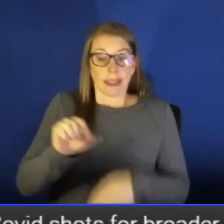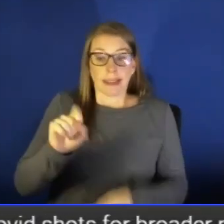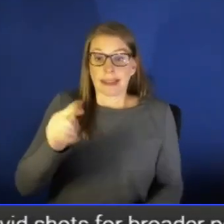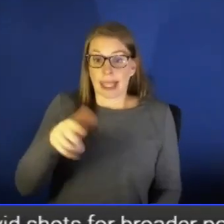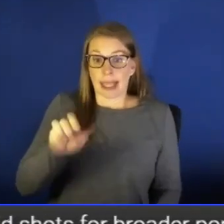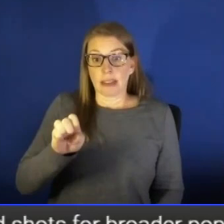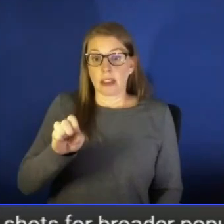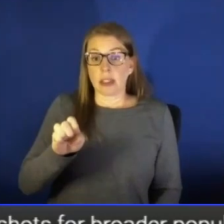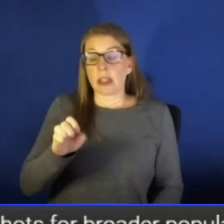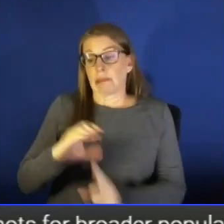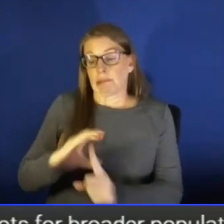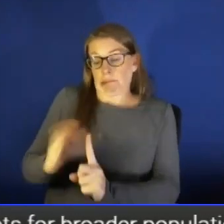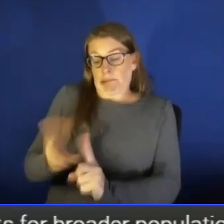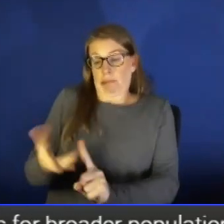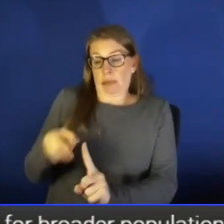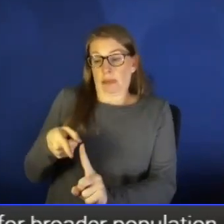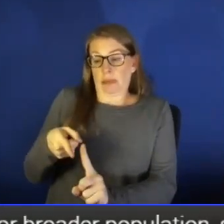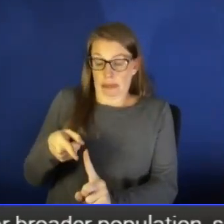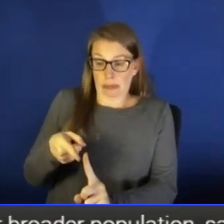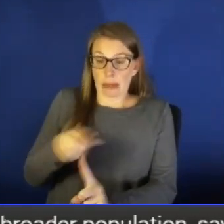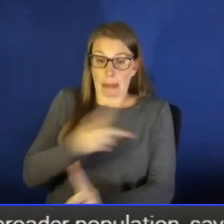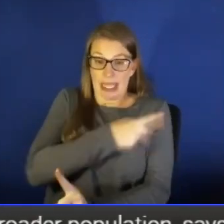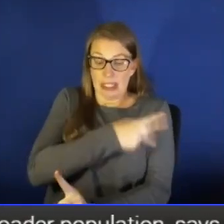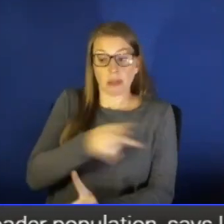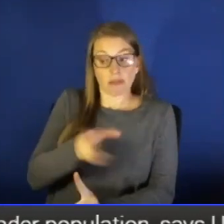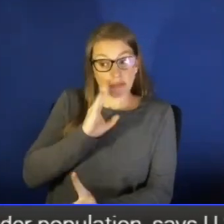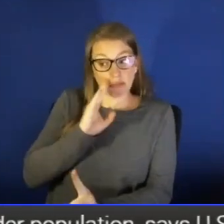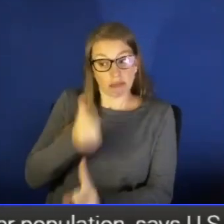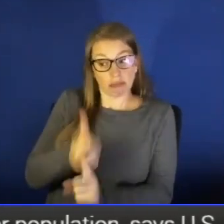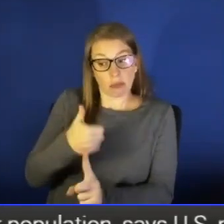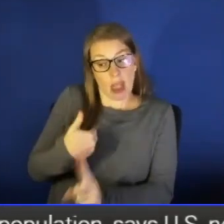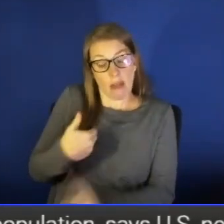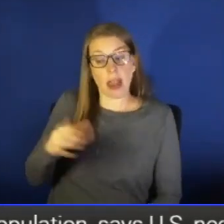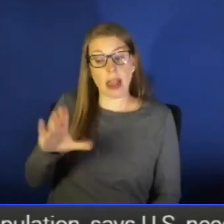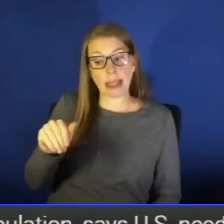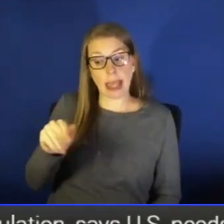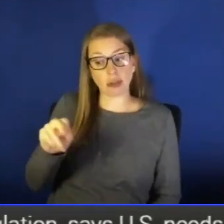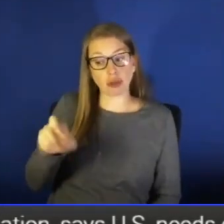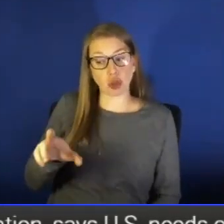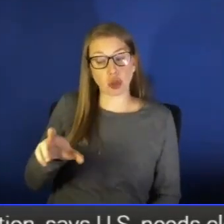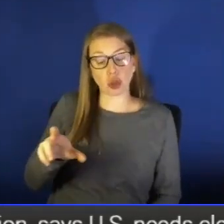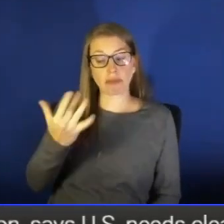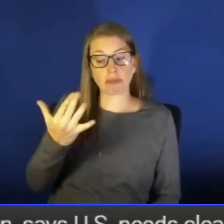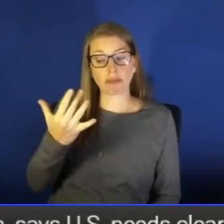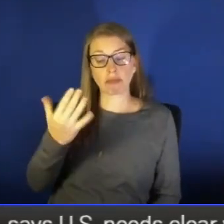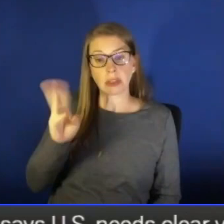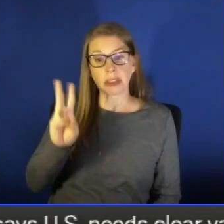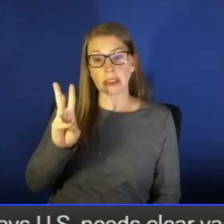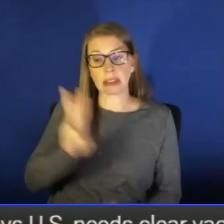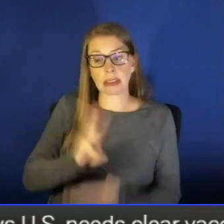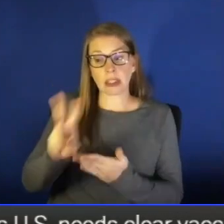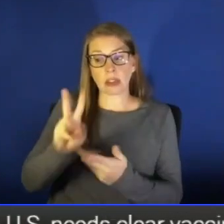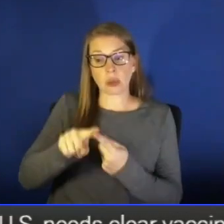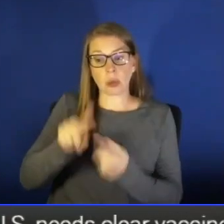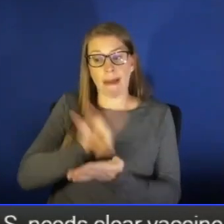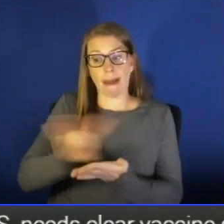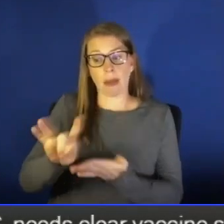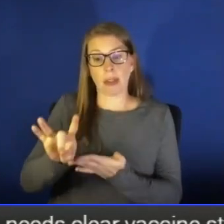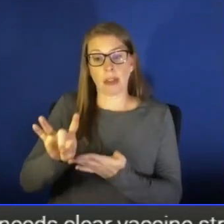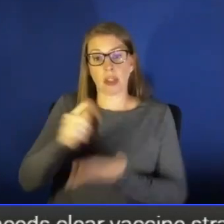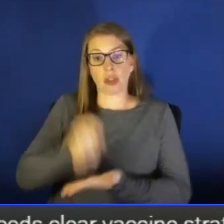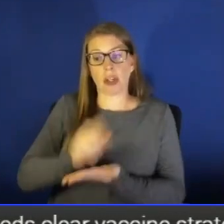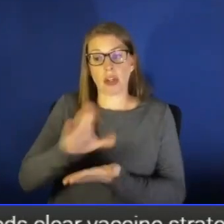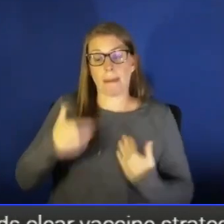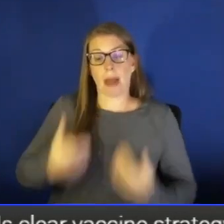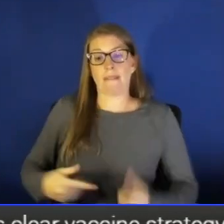convincing to say, we know you've got a cancer, but we're going to wait about 6 to 8 weeks and actually treat your body first and